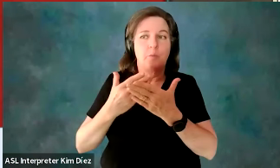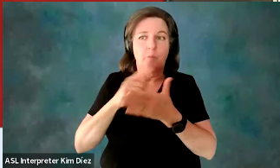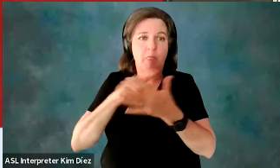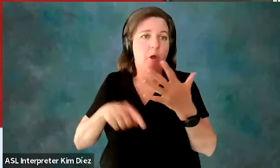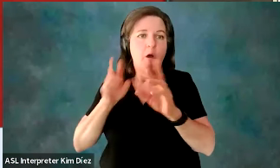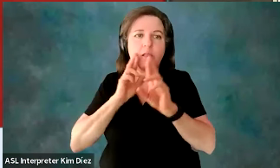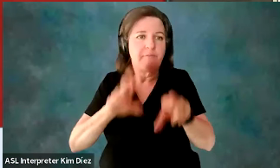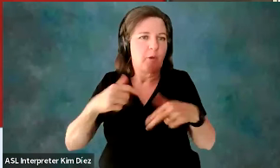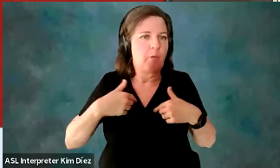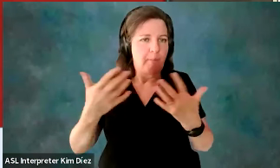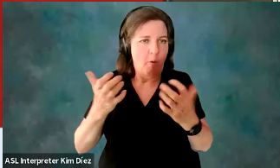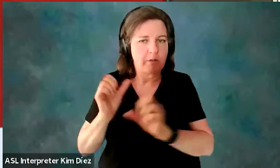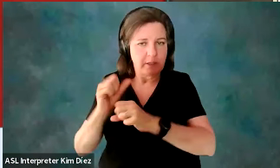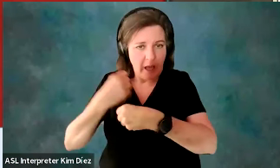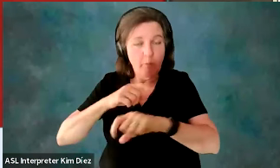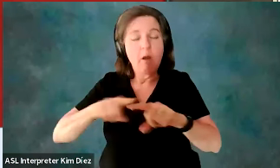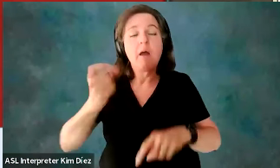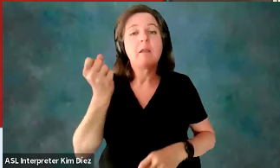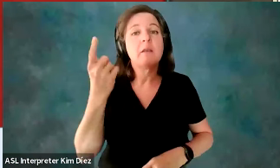to generate.